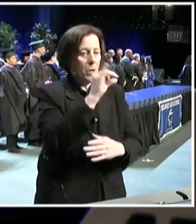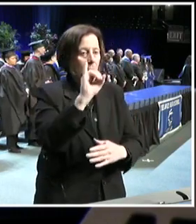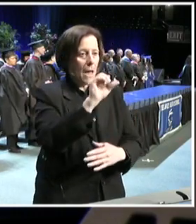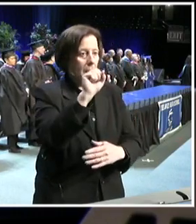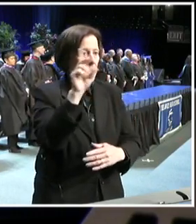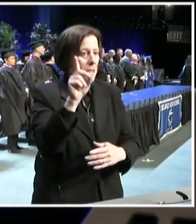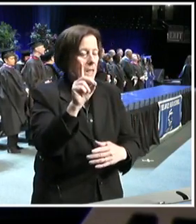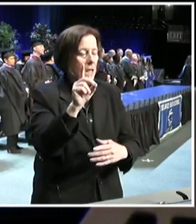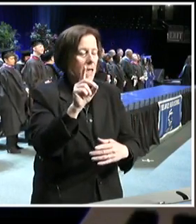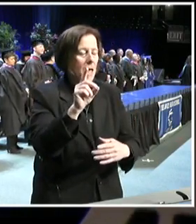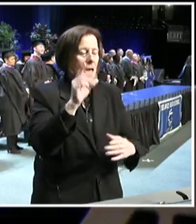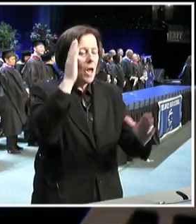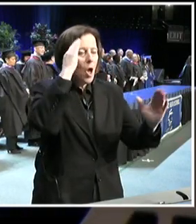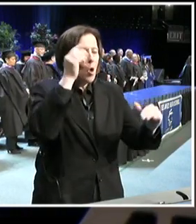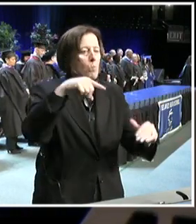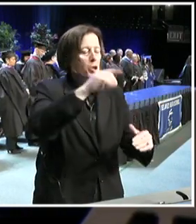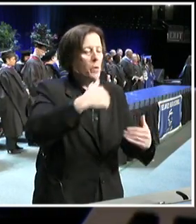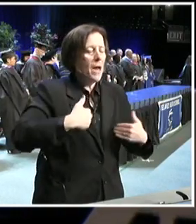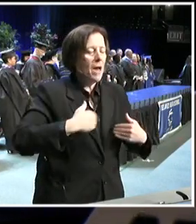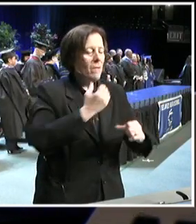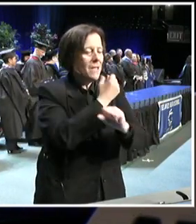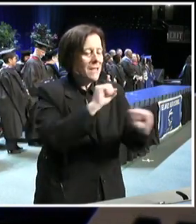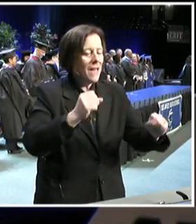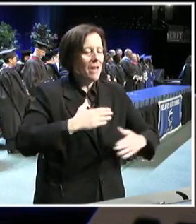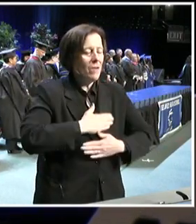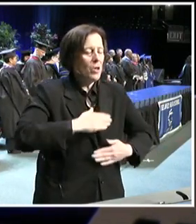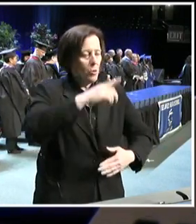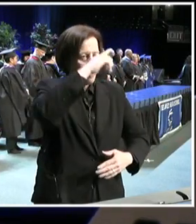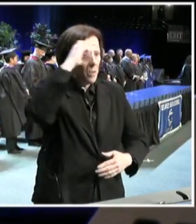District wishes you a safe and enjoyable summer.